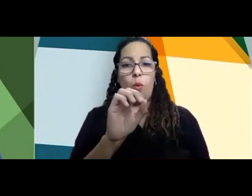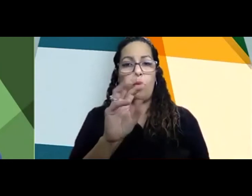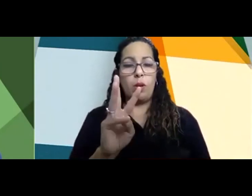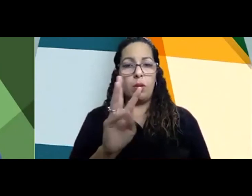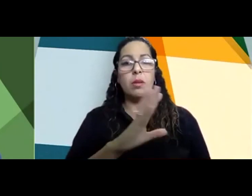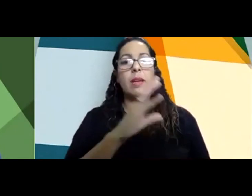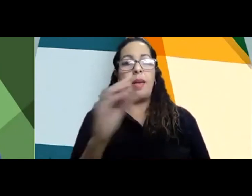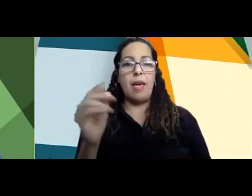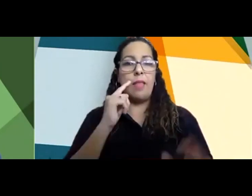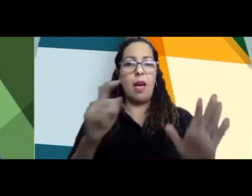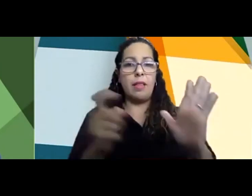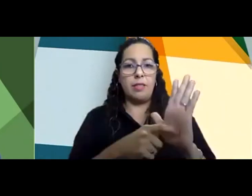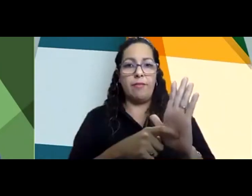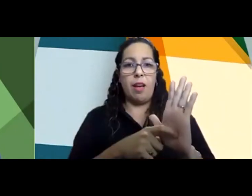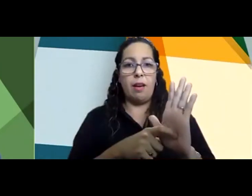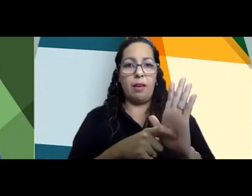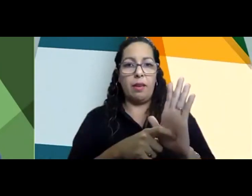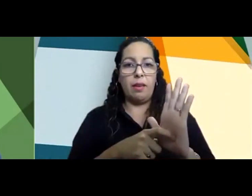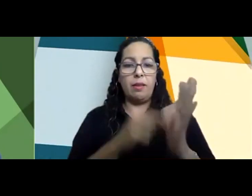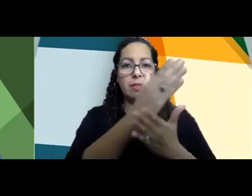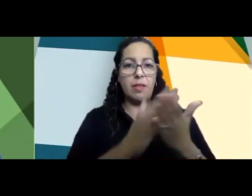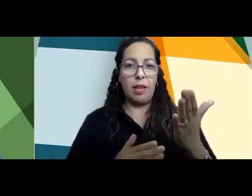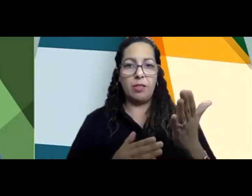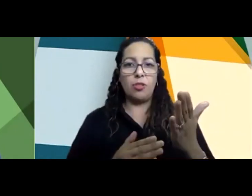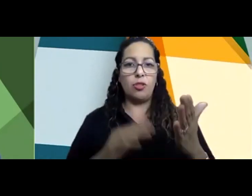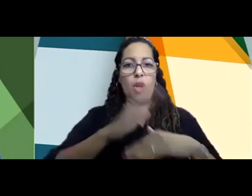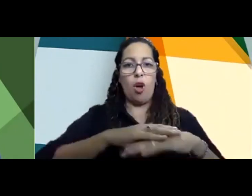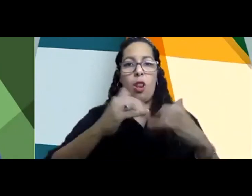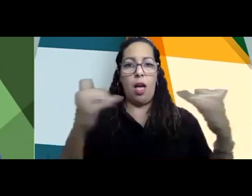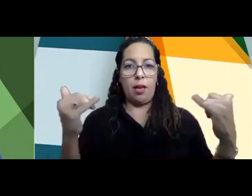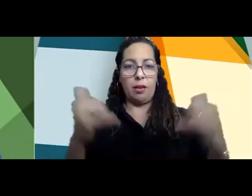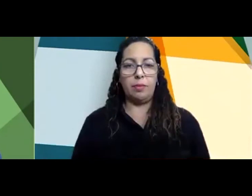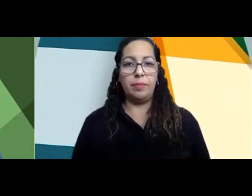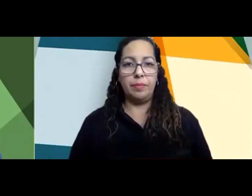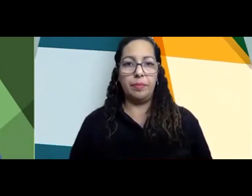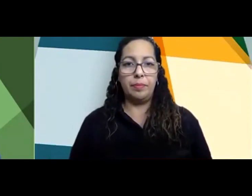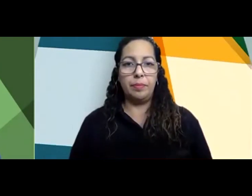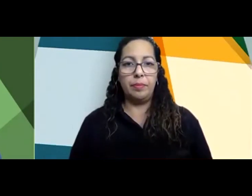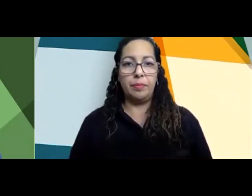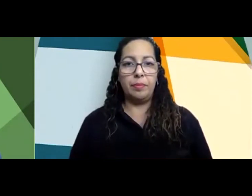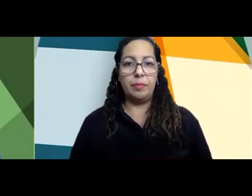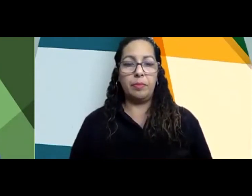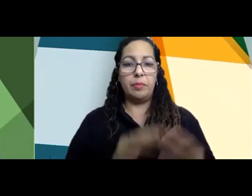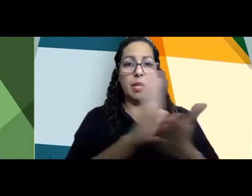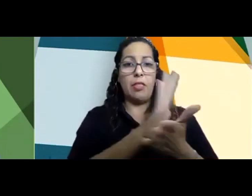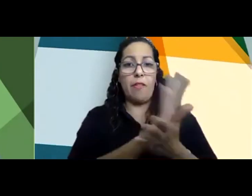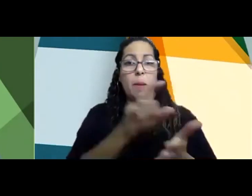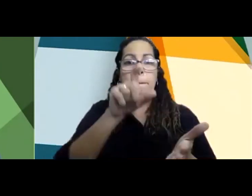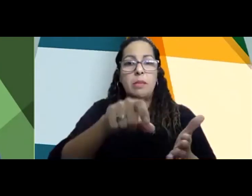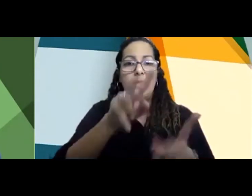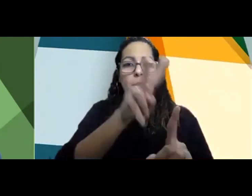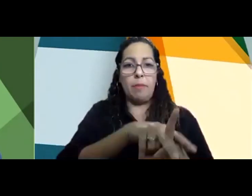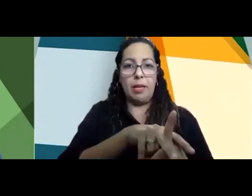the identified sections at the website. The documents must be submitted